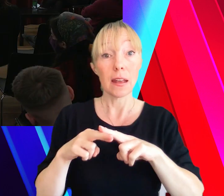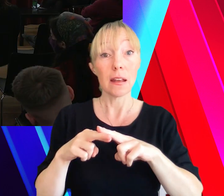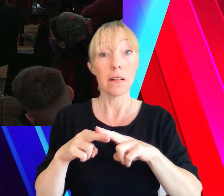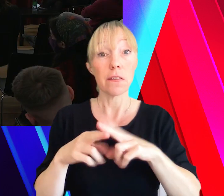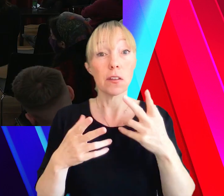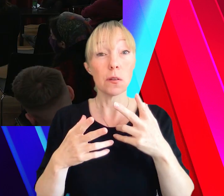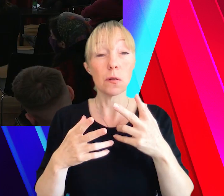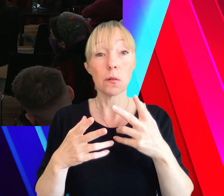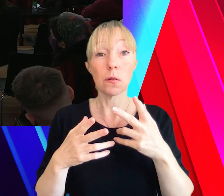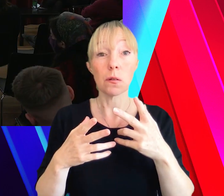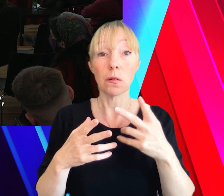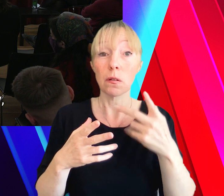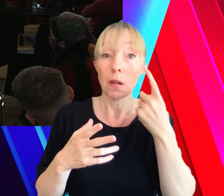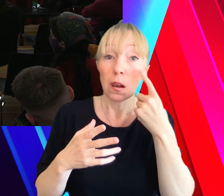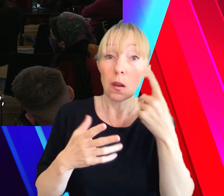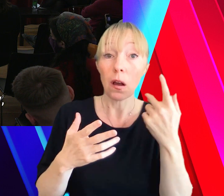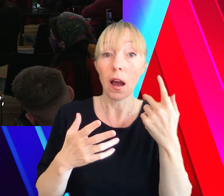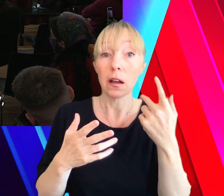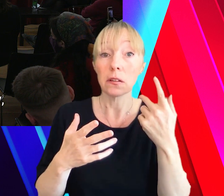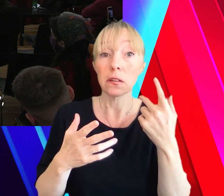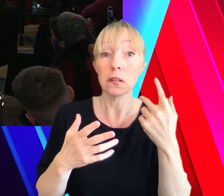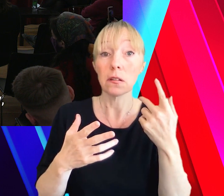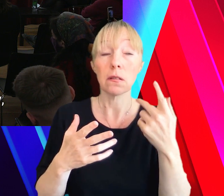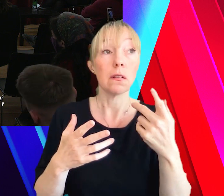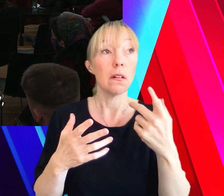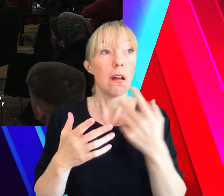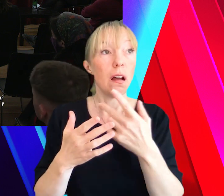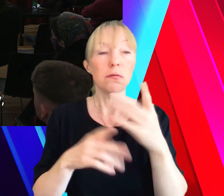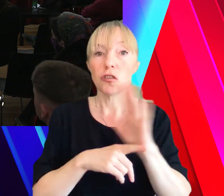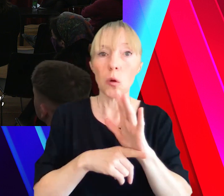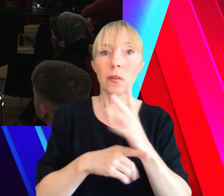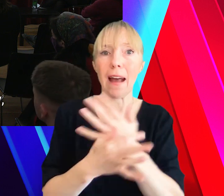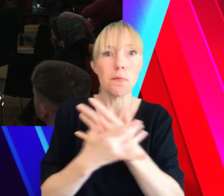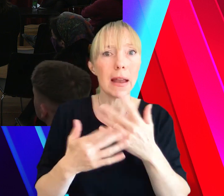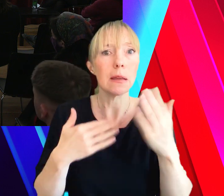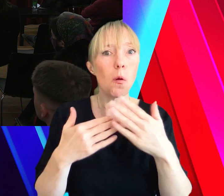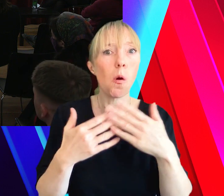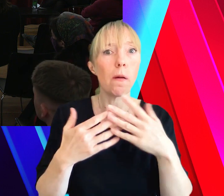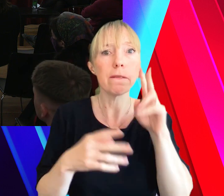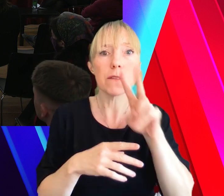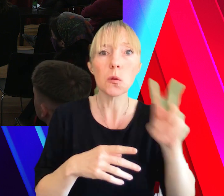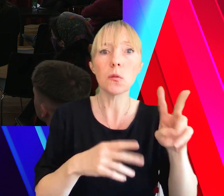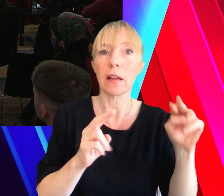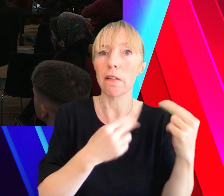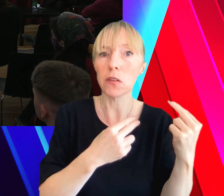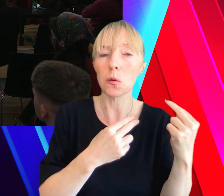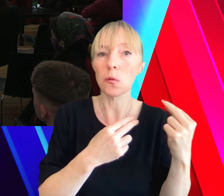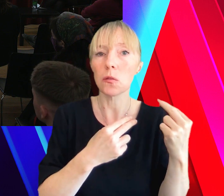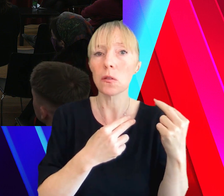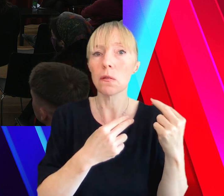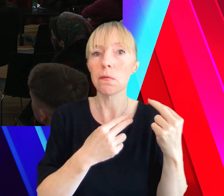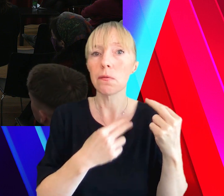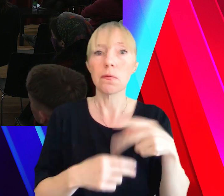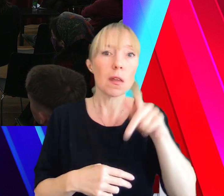Yeah, and I think like if you look at like the views, a show like Riverdale is getting many more views than it is getting reviews in a sense. Like